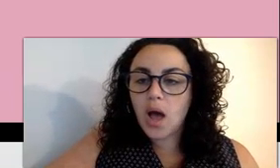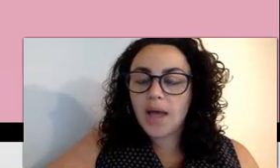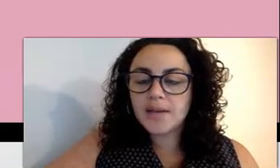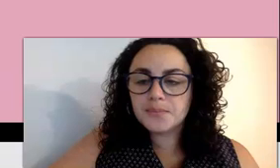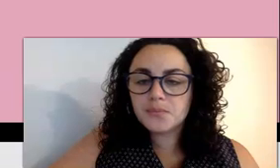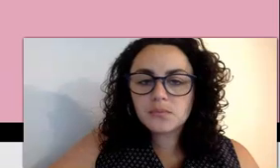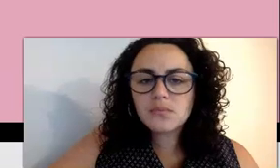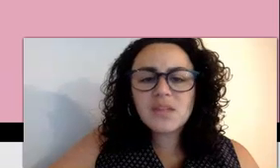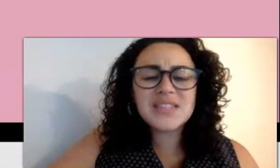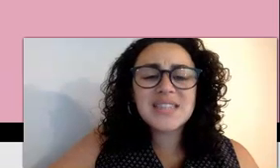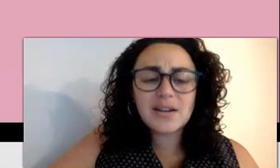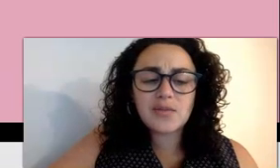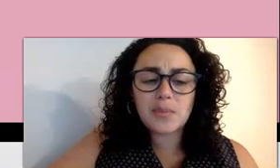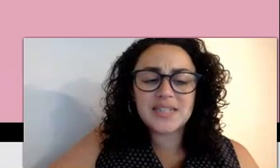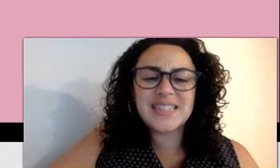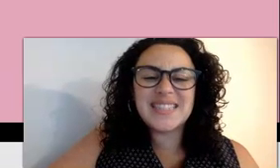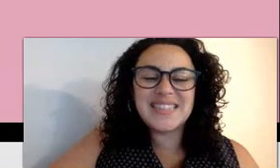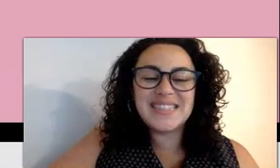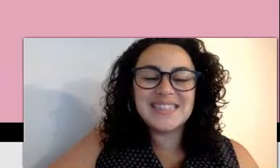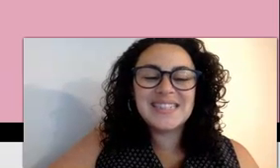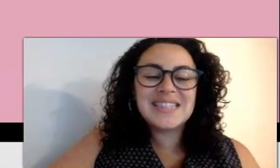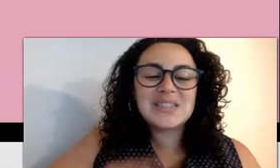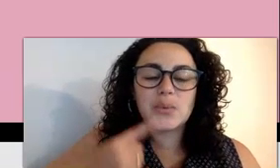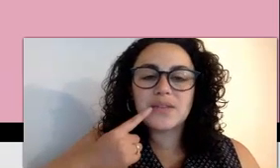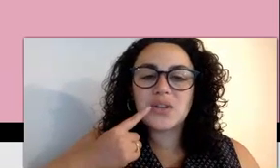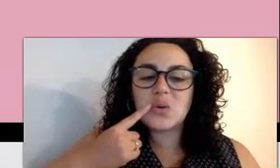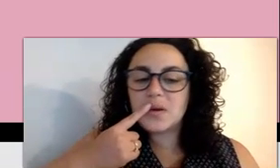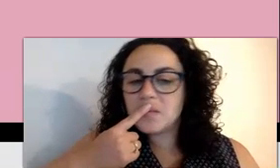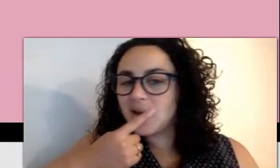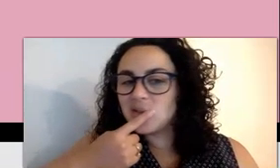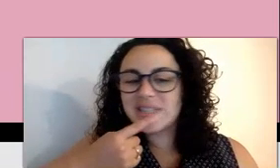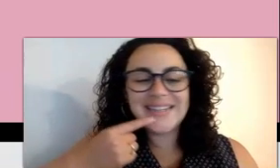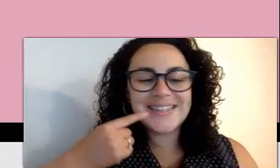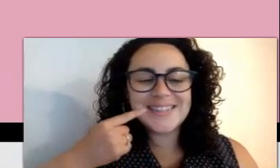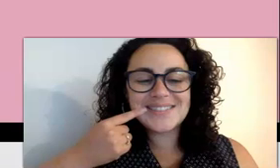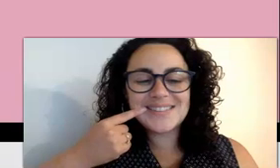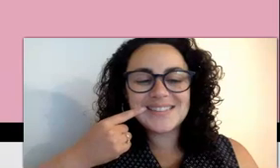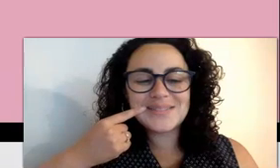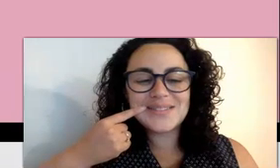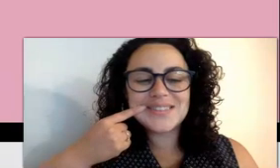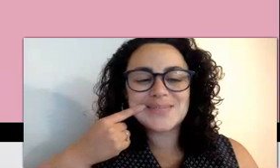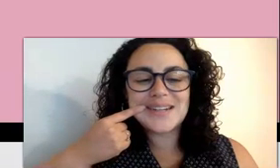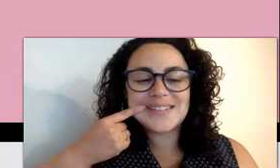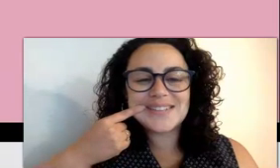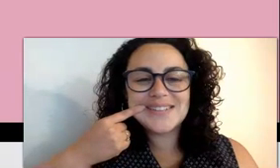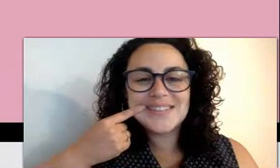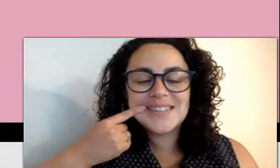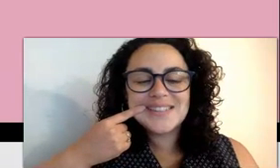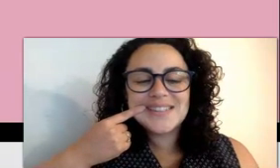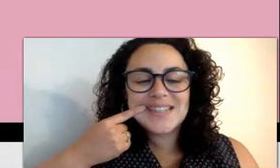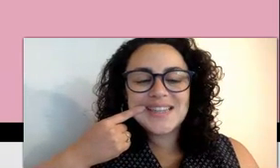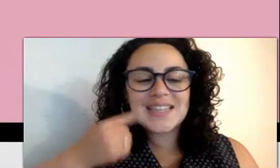letter Y. The sound it represents is Y. So we have to open our mouths, kind of like you're doing a little bit of a